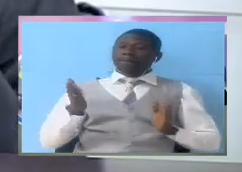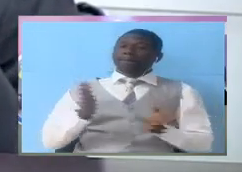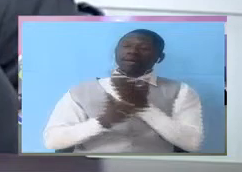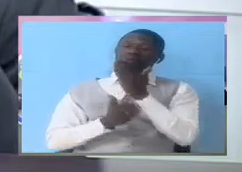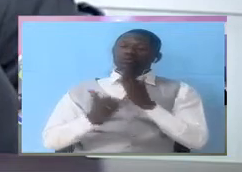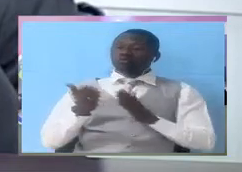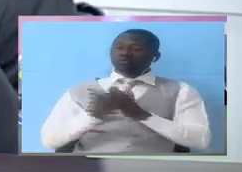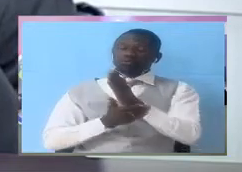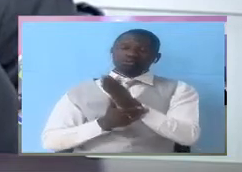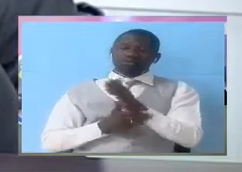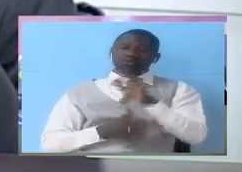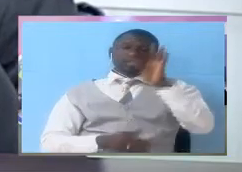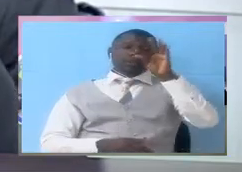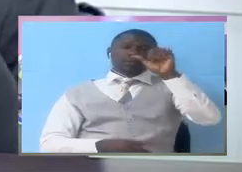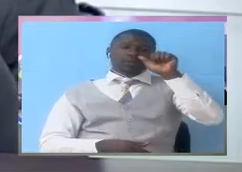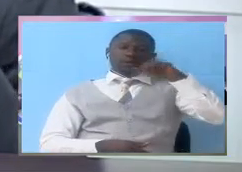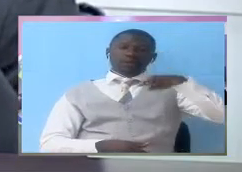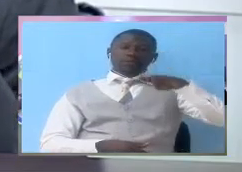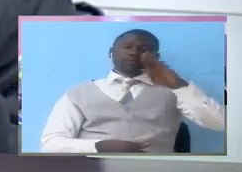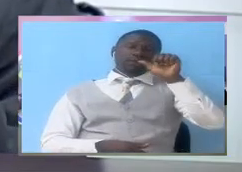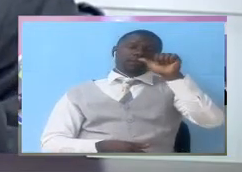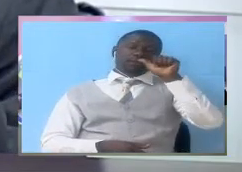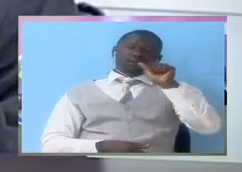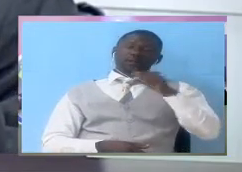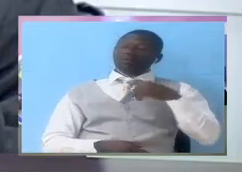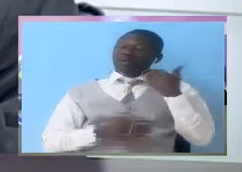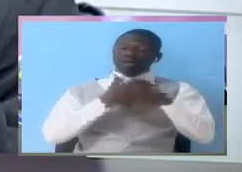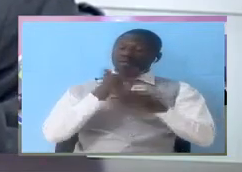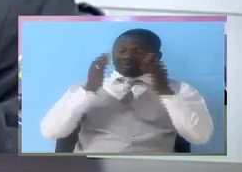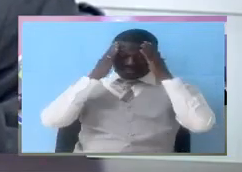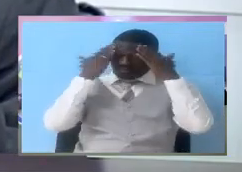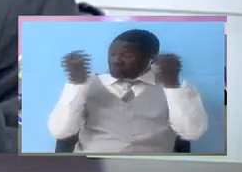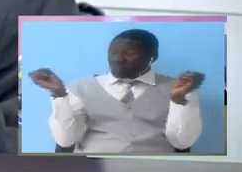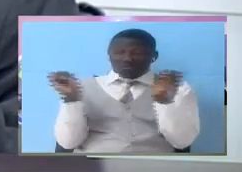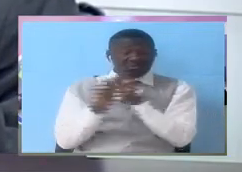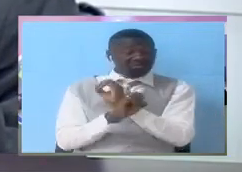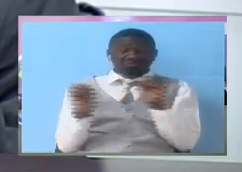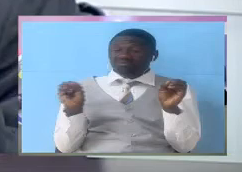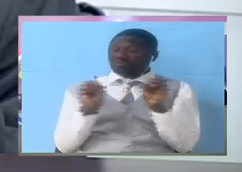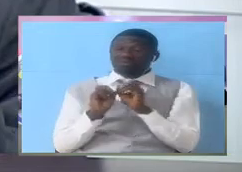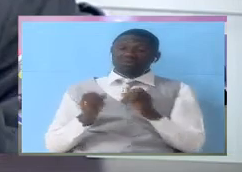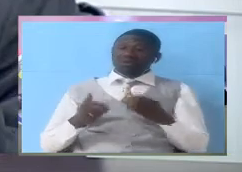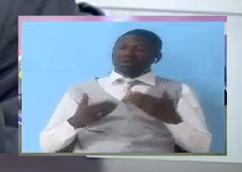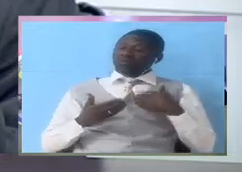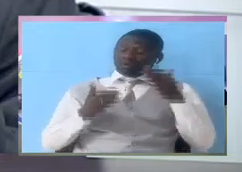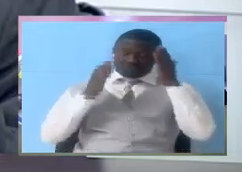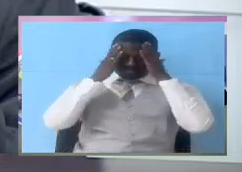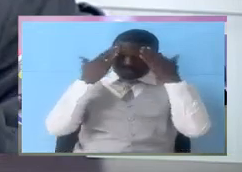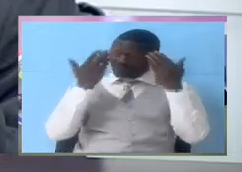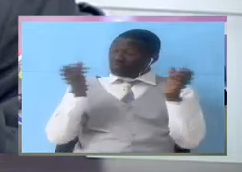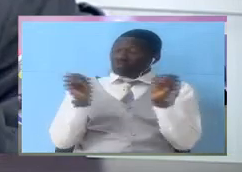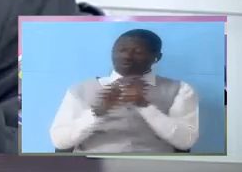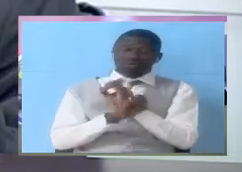dara? I never knew anything. Ma ca daan ham dara? I never knew anything of it.